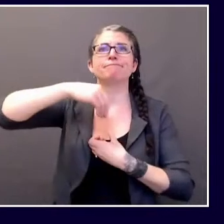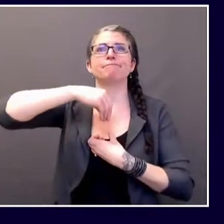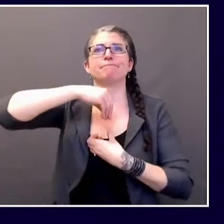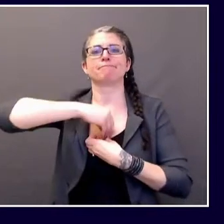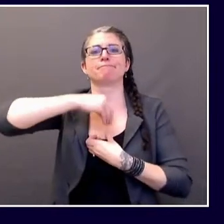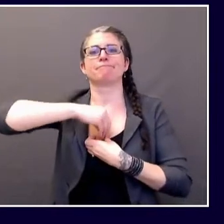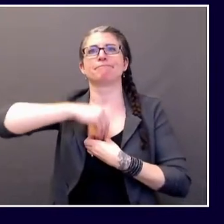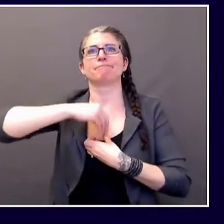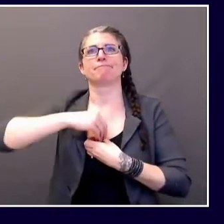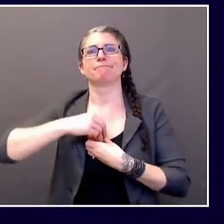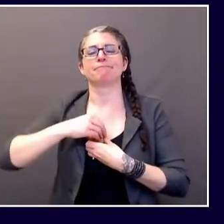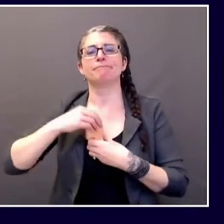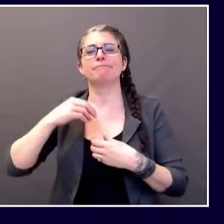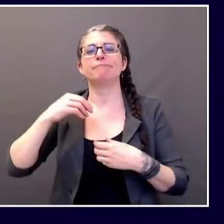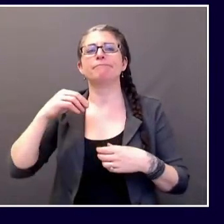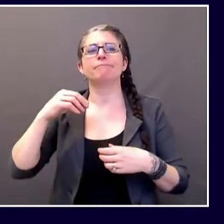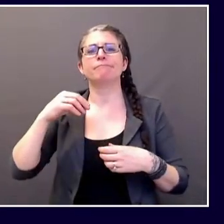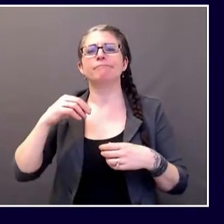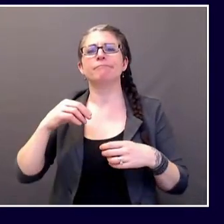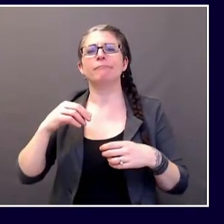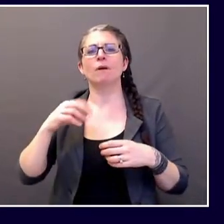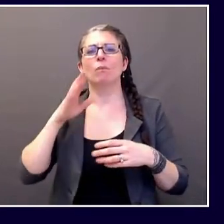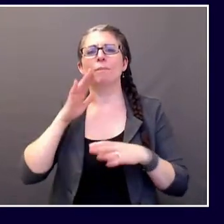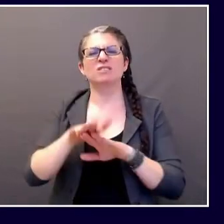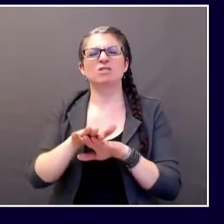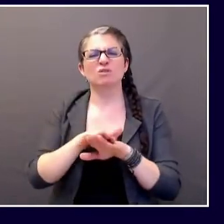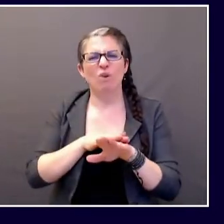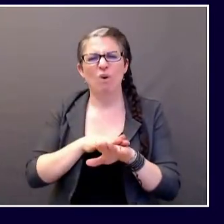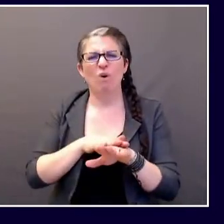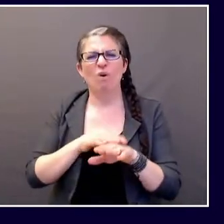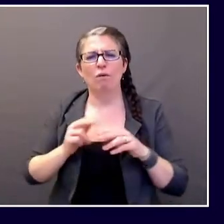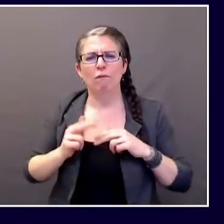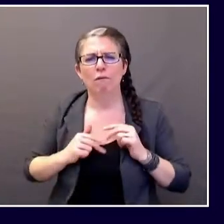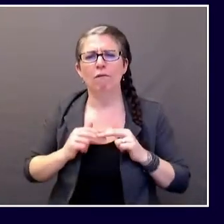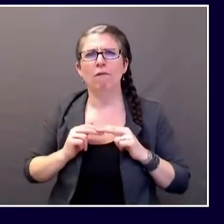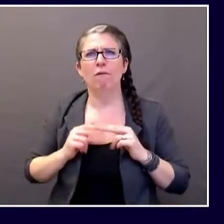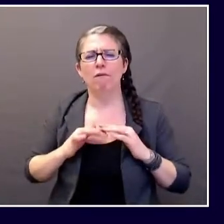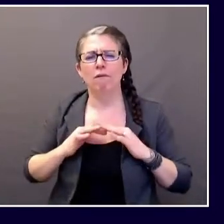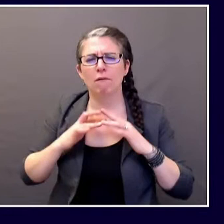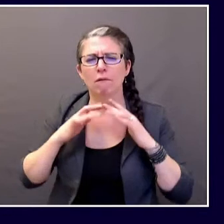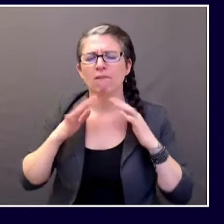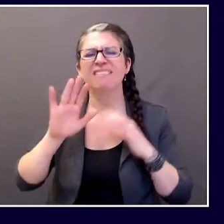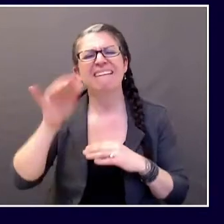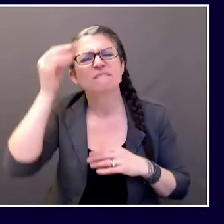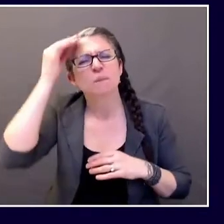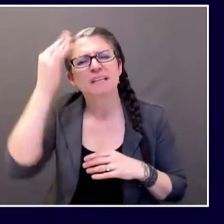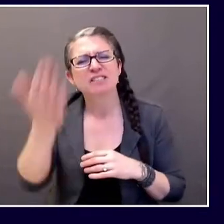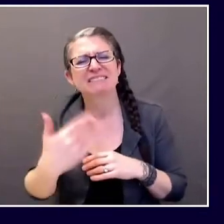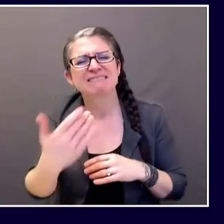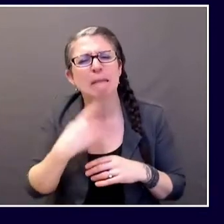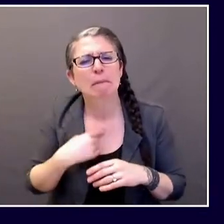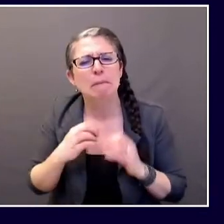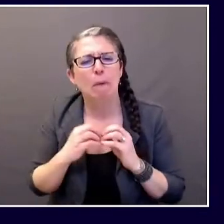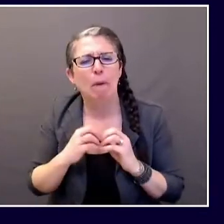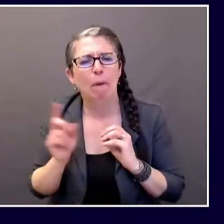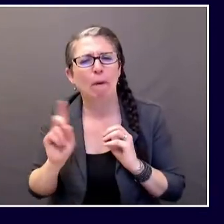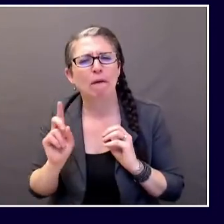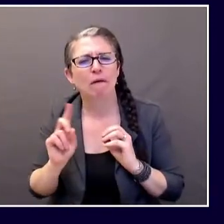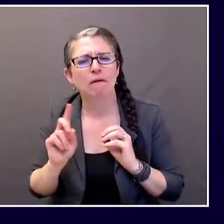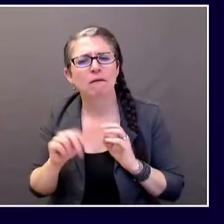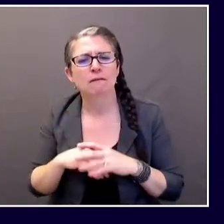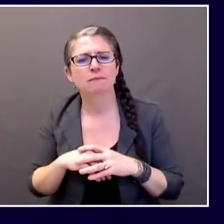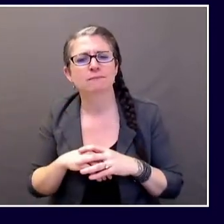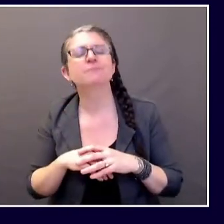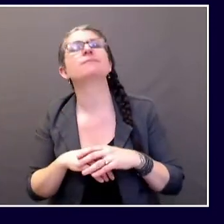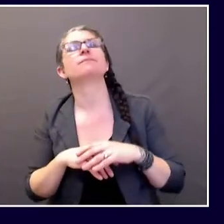They did. Indeed, they did partly come from providers in Maine, as well as concerns that have been relayed to me by colleagues of mine in